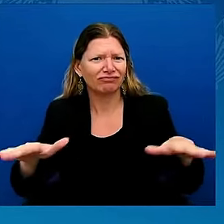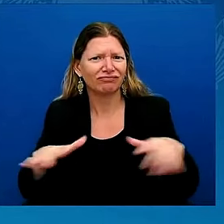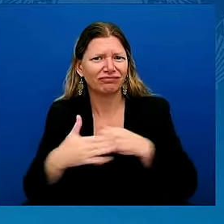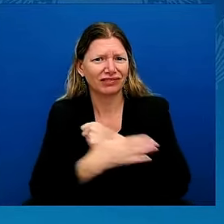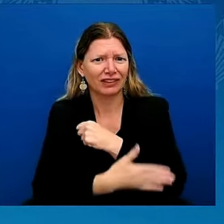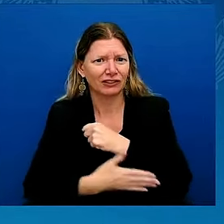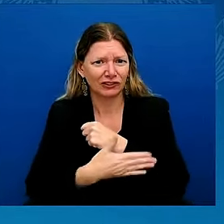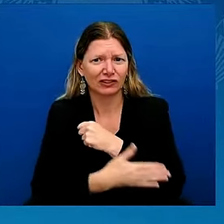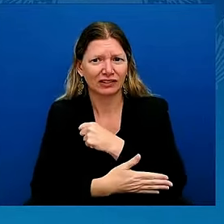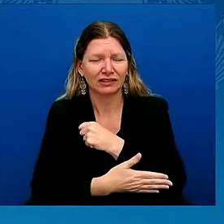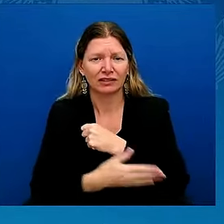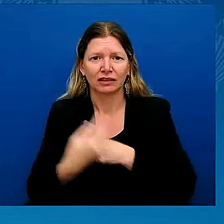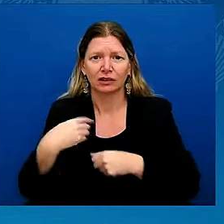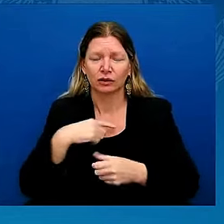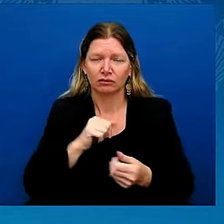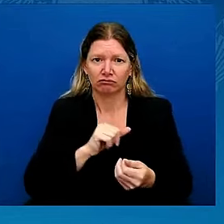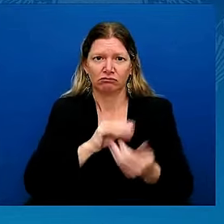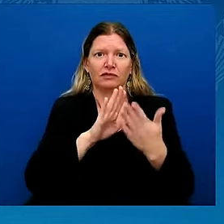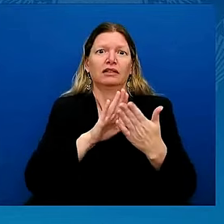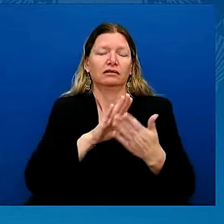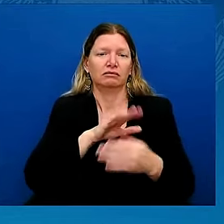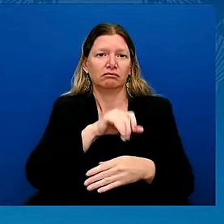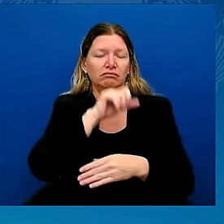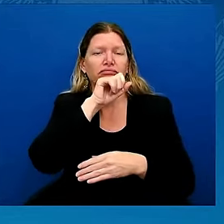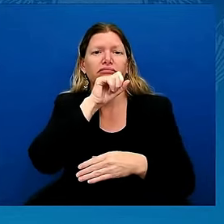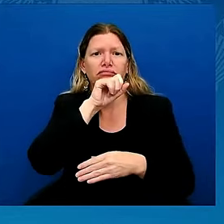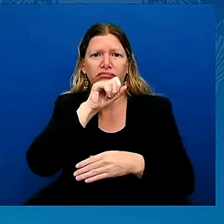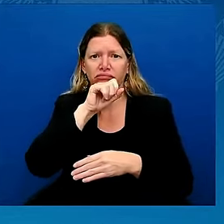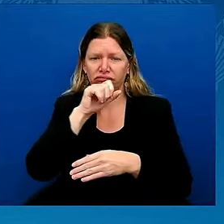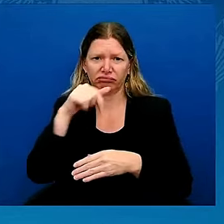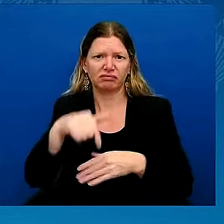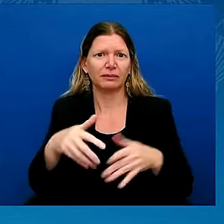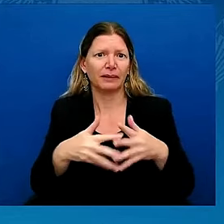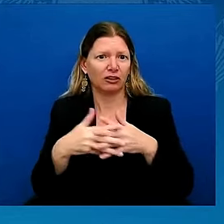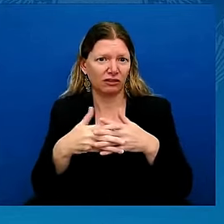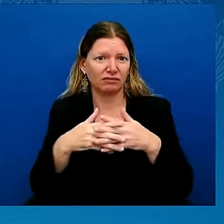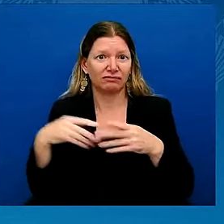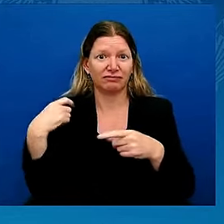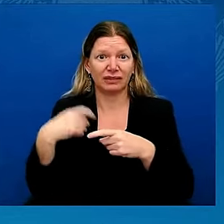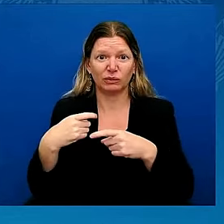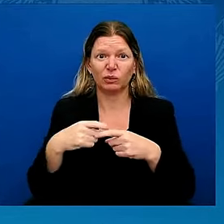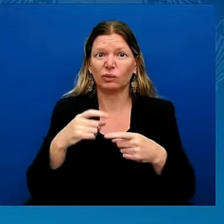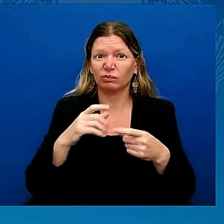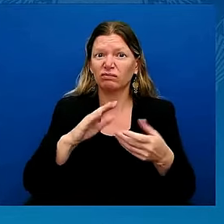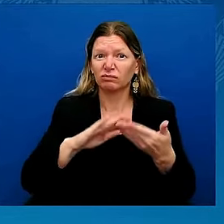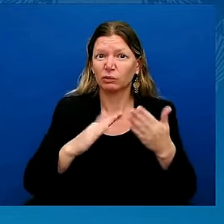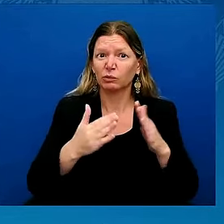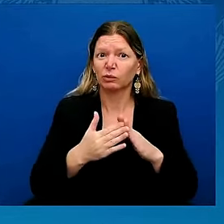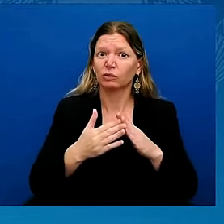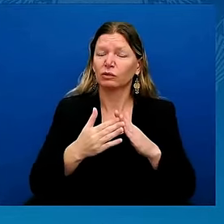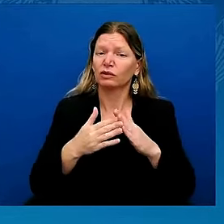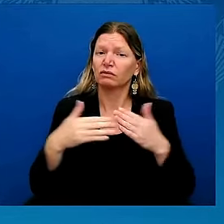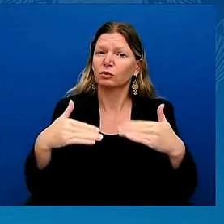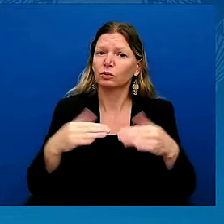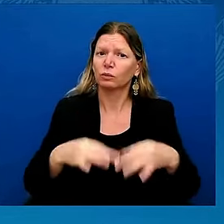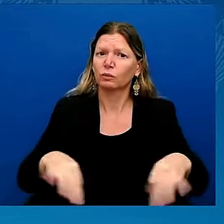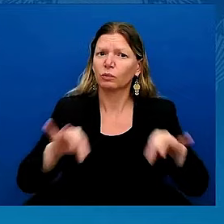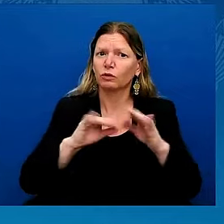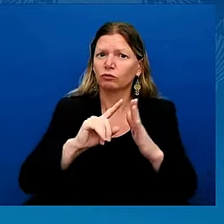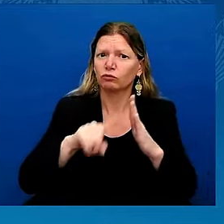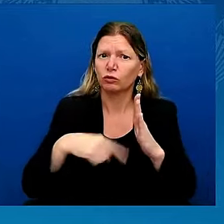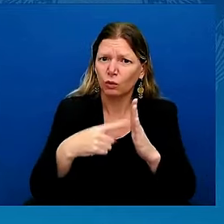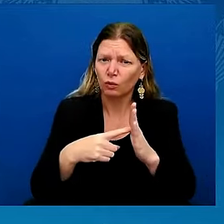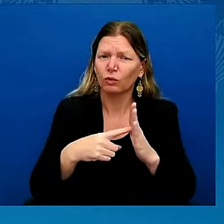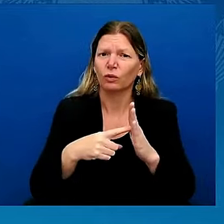the Latino community plays a pivotal role in making sure that our nation moves forward. And at this